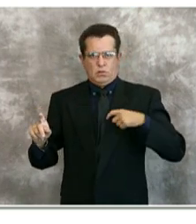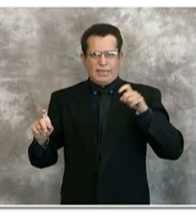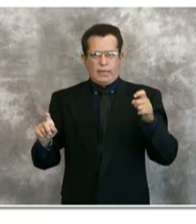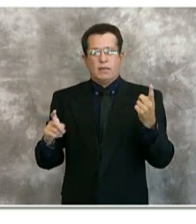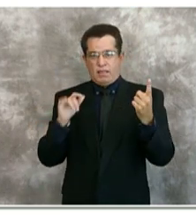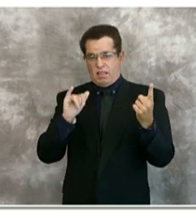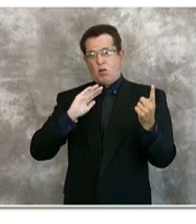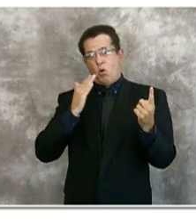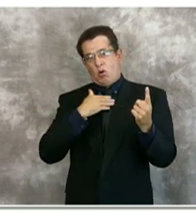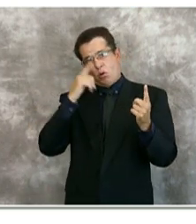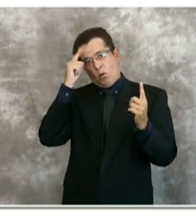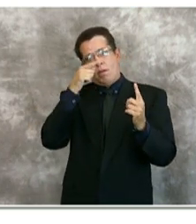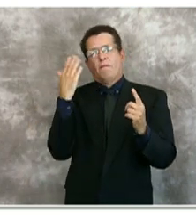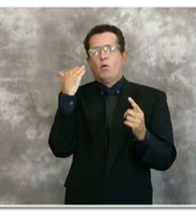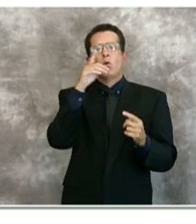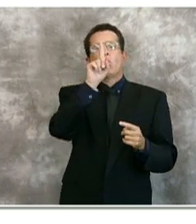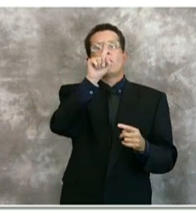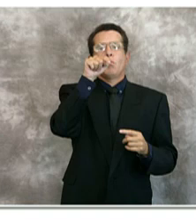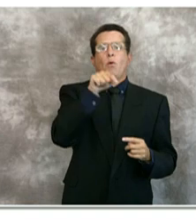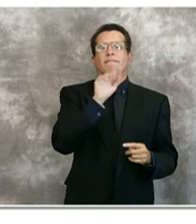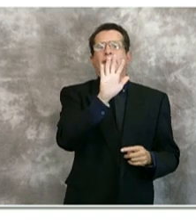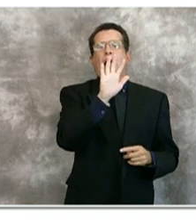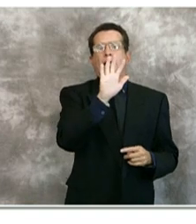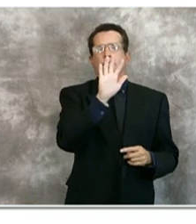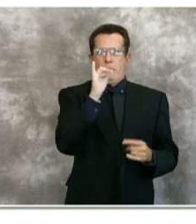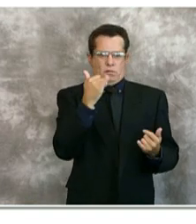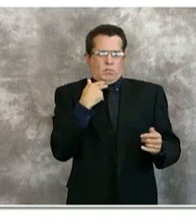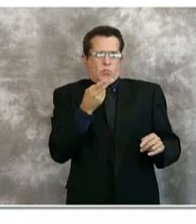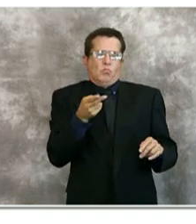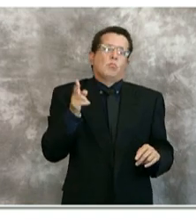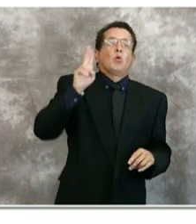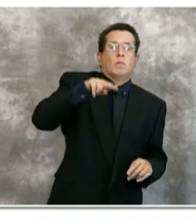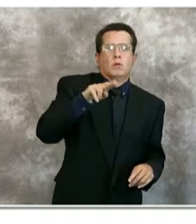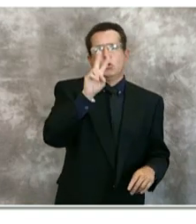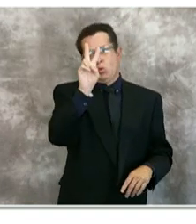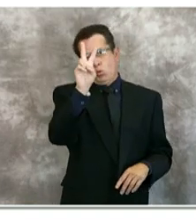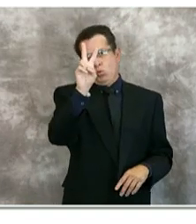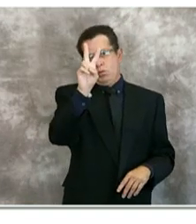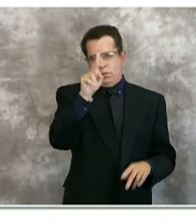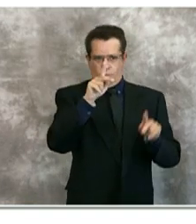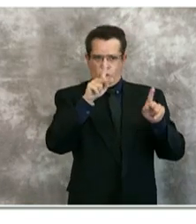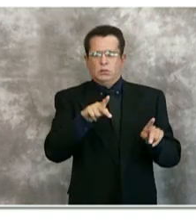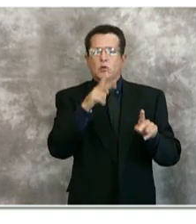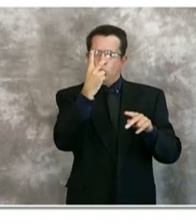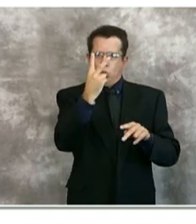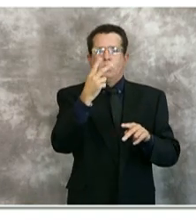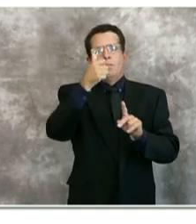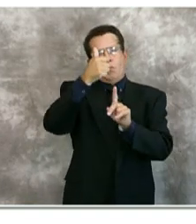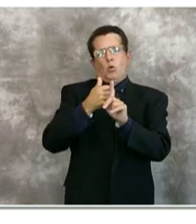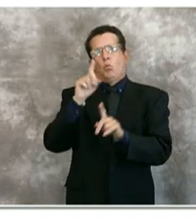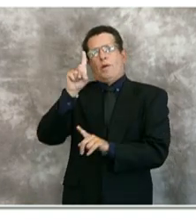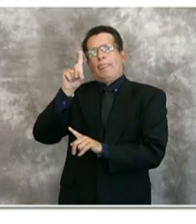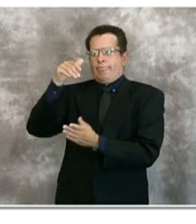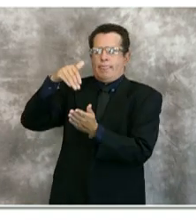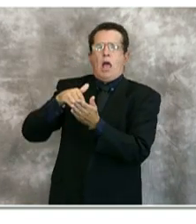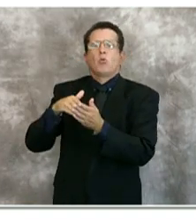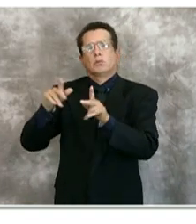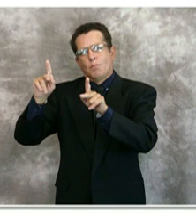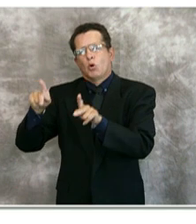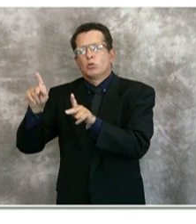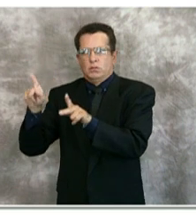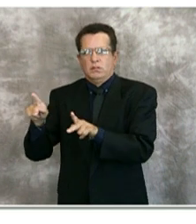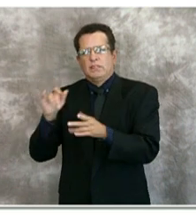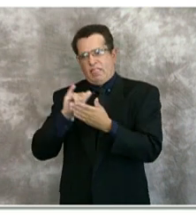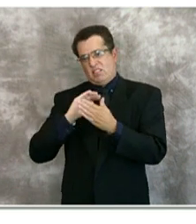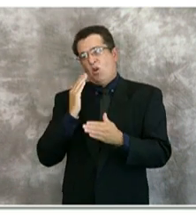was previously at 1.5 per 1,000. We have adjusted it to 2 per 1,000, and you see that at the 6,600 number